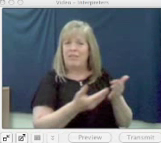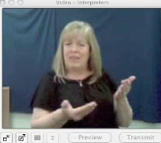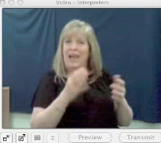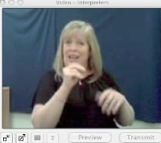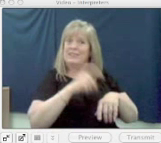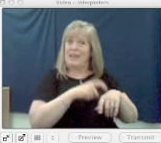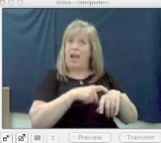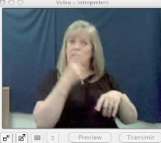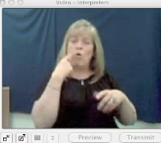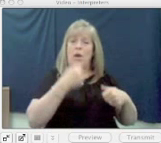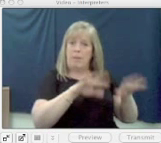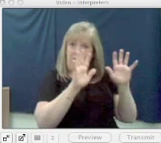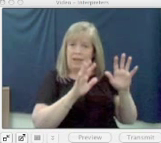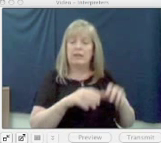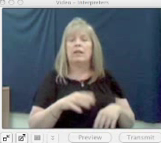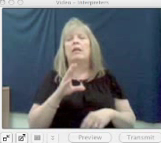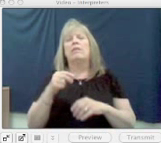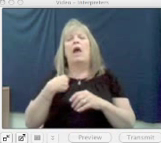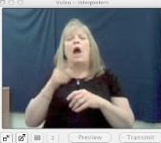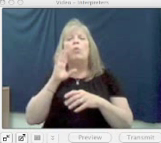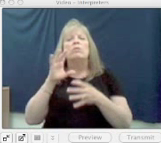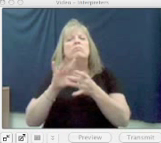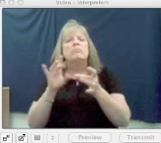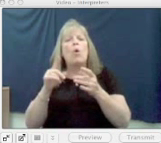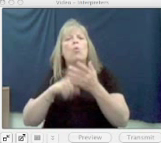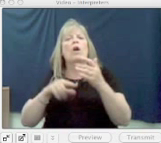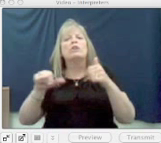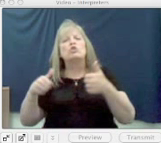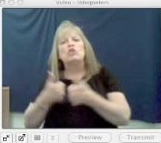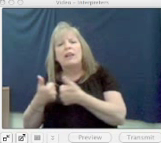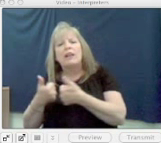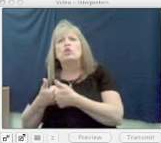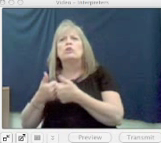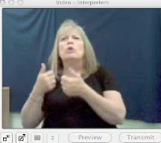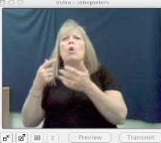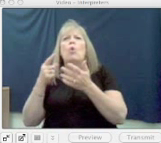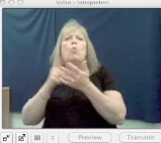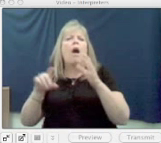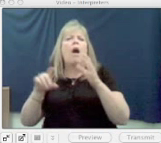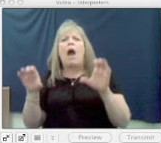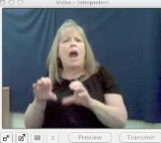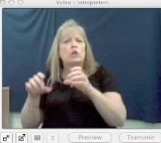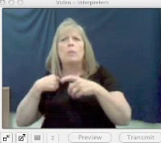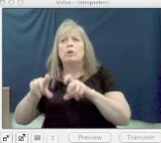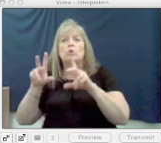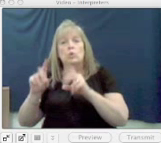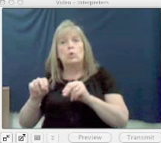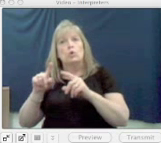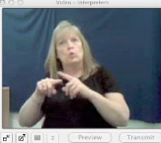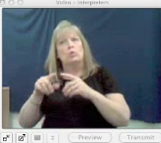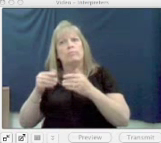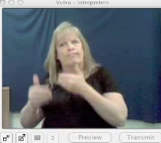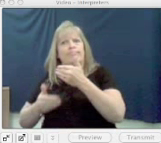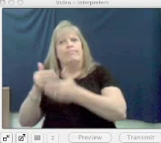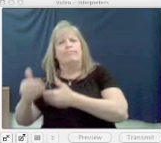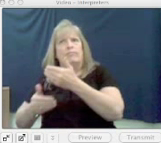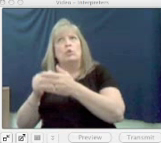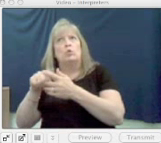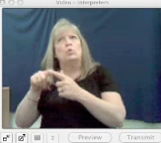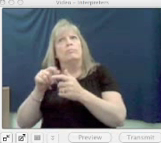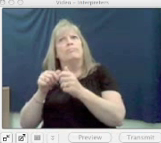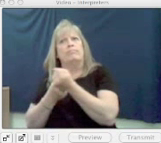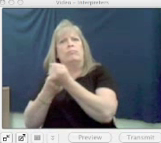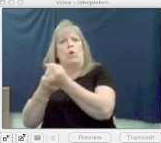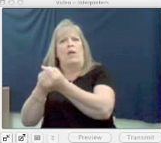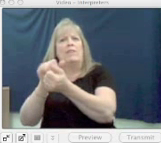I'm going to go through what the challenges would be or what actions would have to happen in order to follow up to this claim that interpreting is a